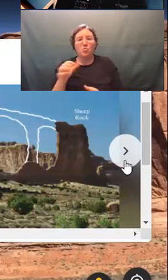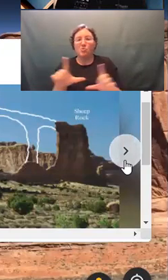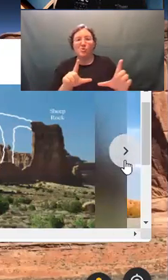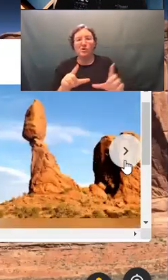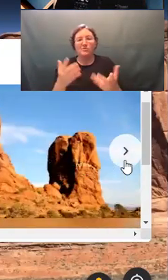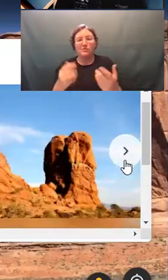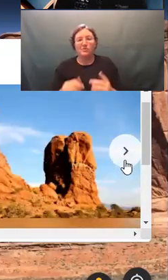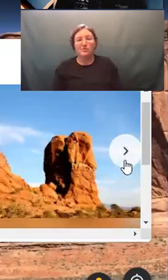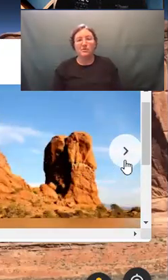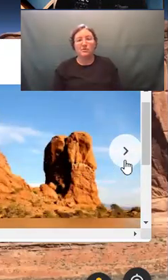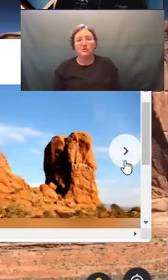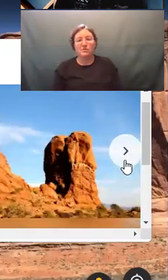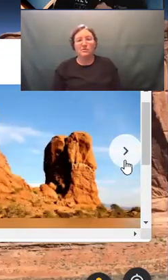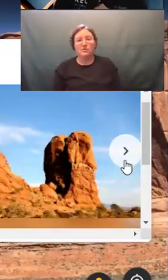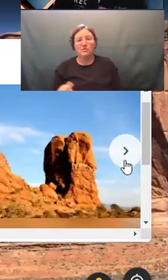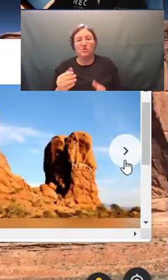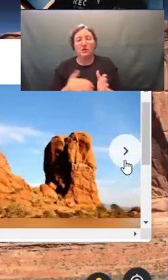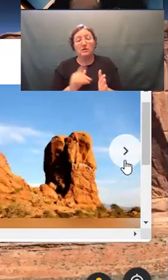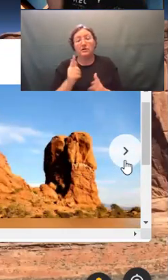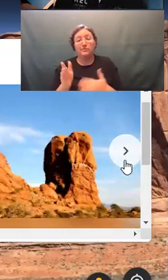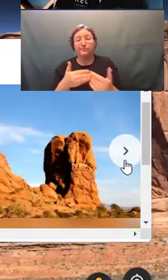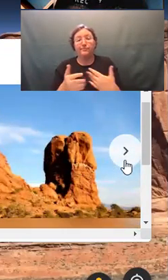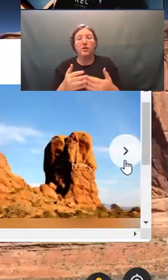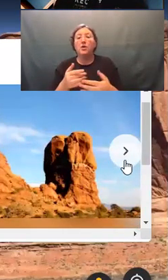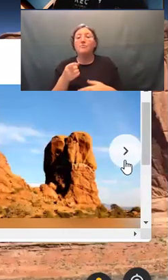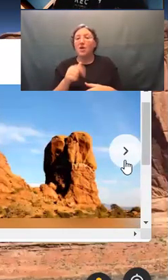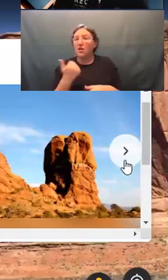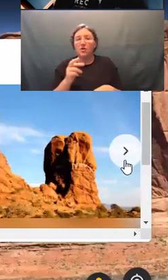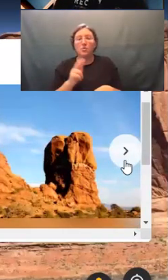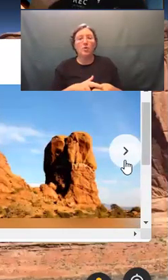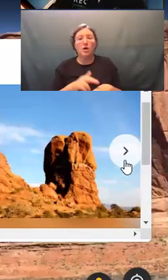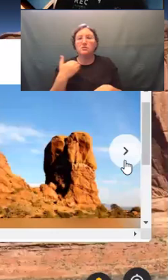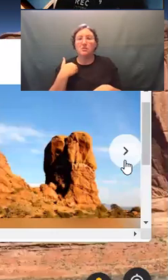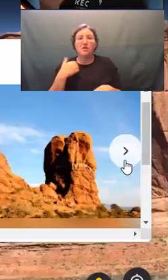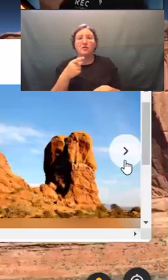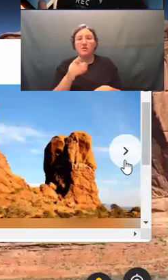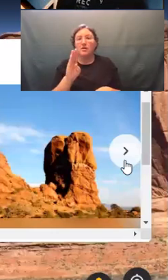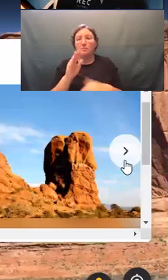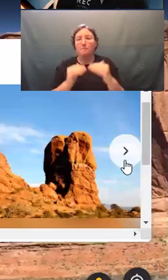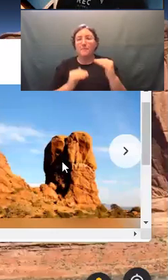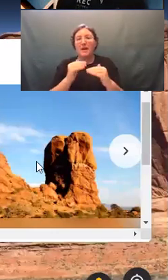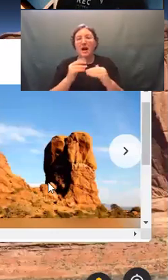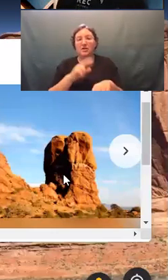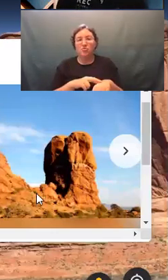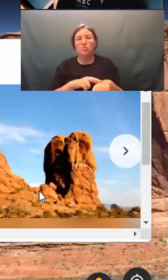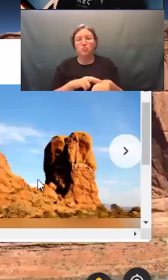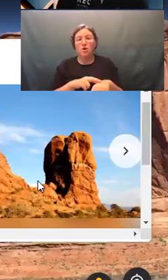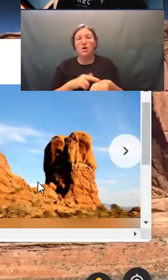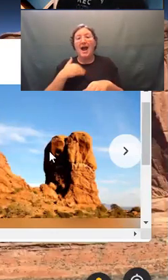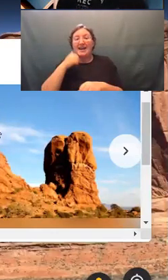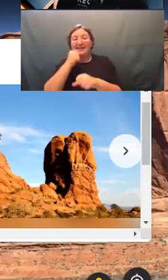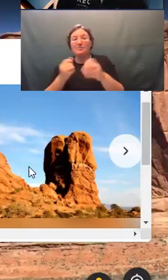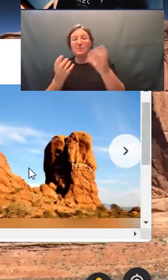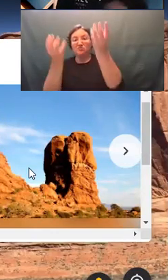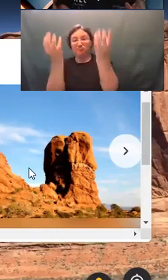Well, I will try again later. So we also have other rock formations like the Balanced Rock, who did have another sibling here that